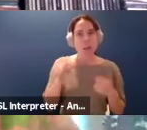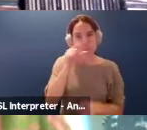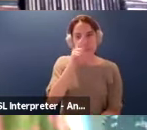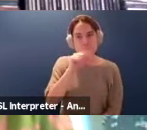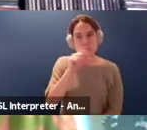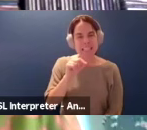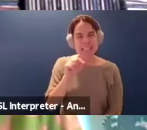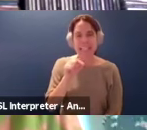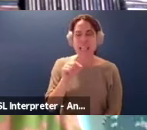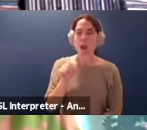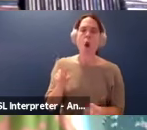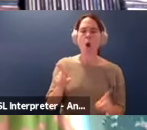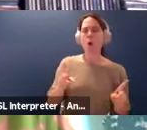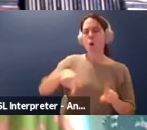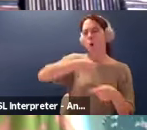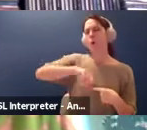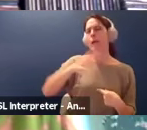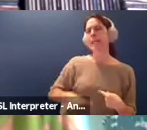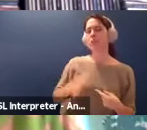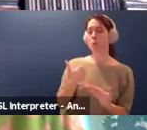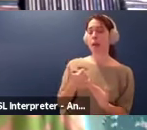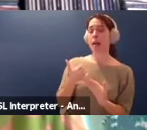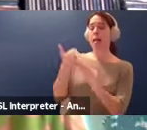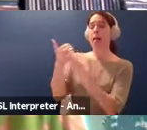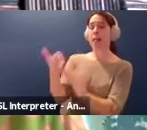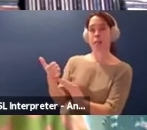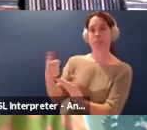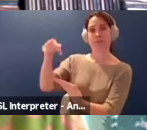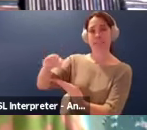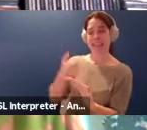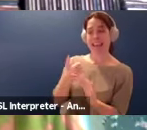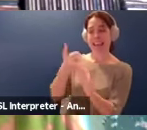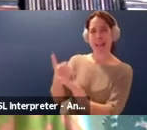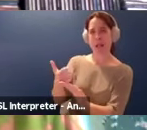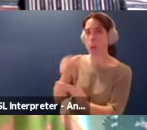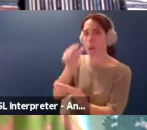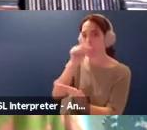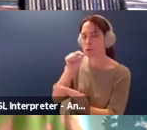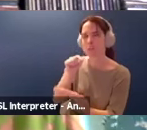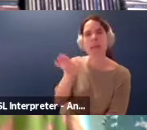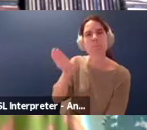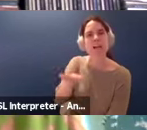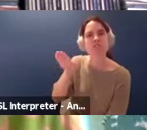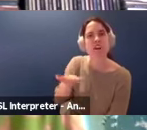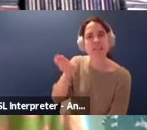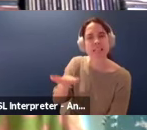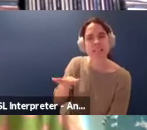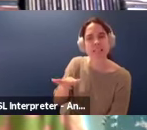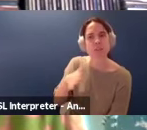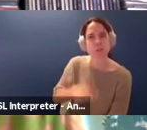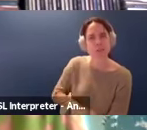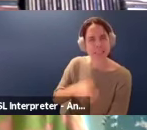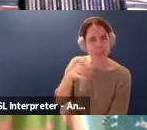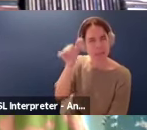help maori people the catholic church even had a particular uh thing called the maori missions